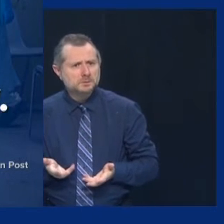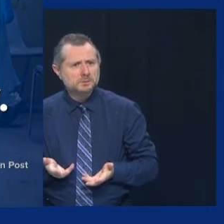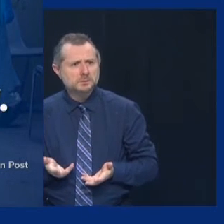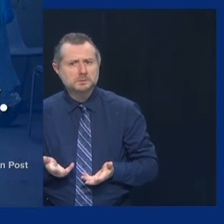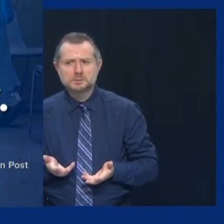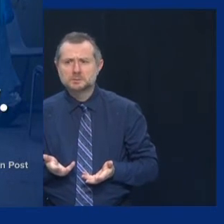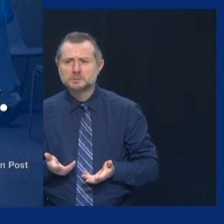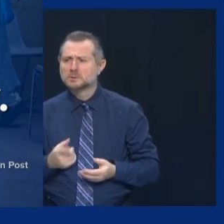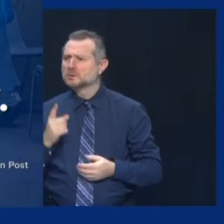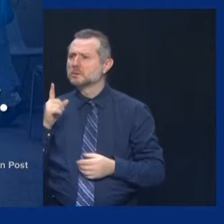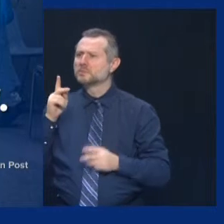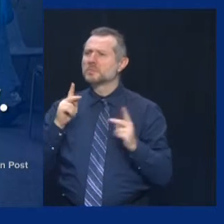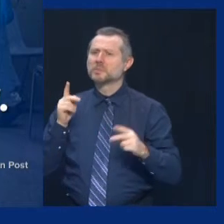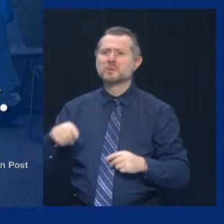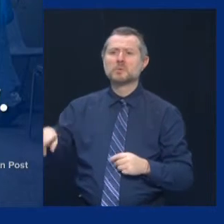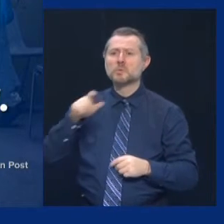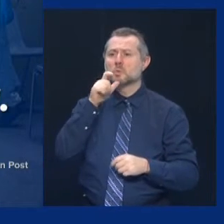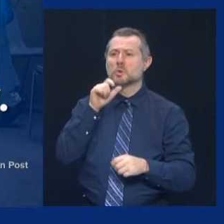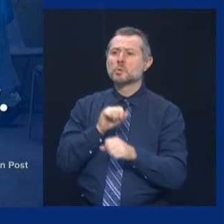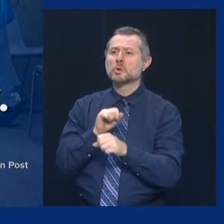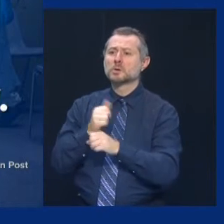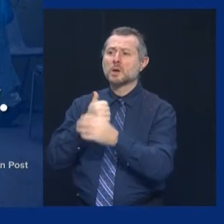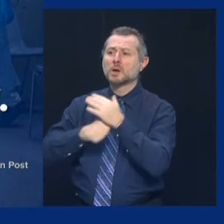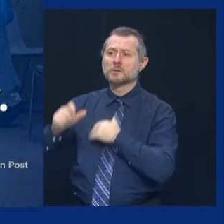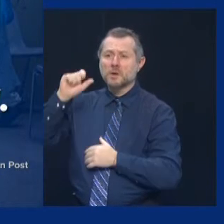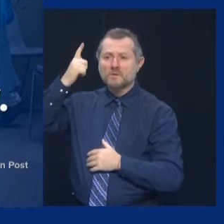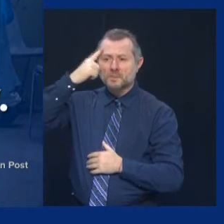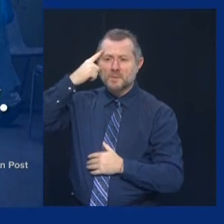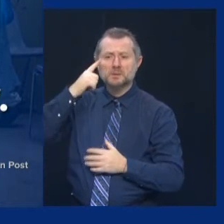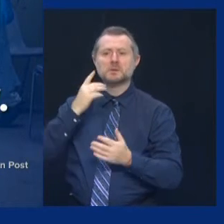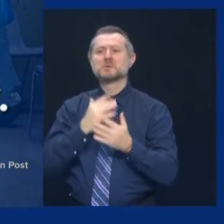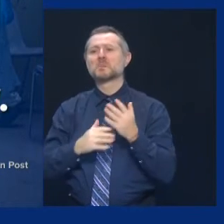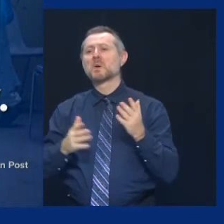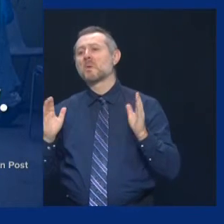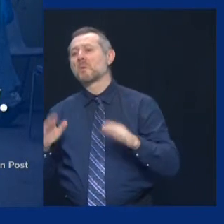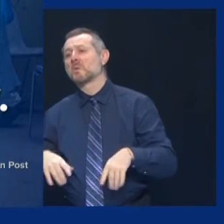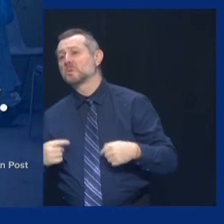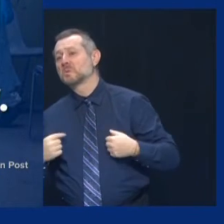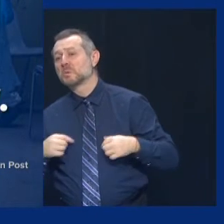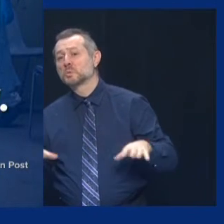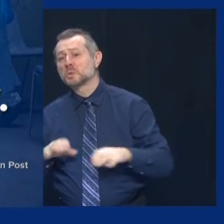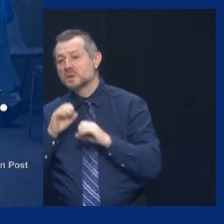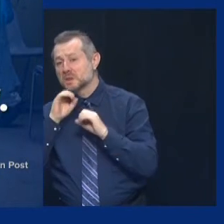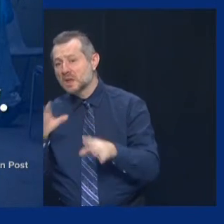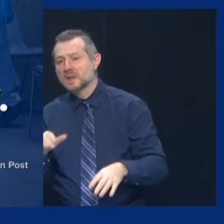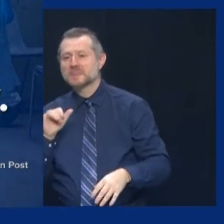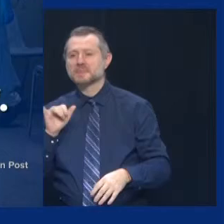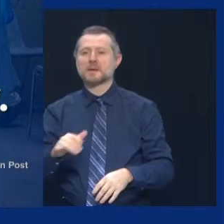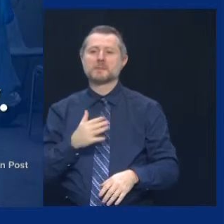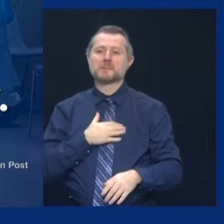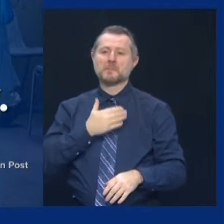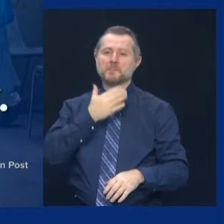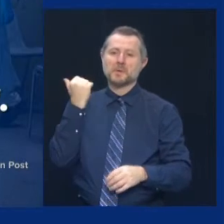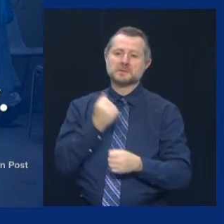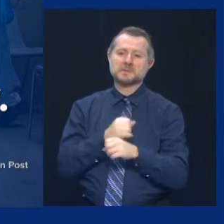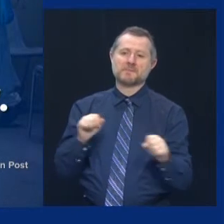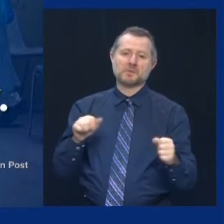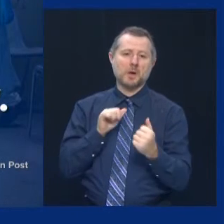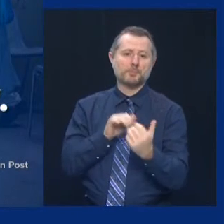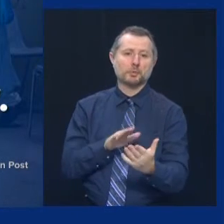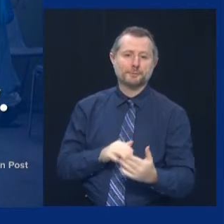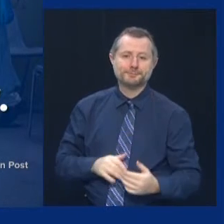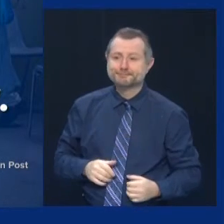People in government often believe doing nothing is safe. Well, if I do nothing, I won't